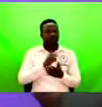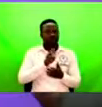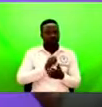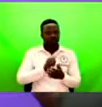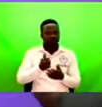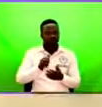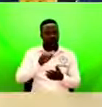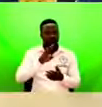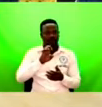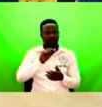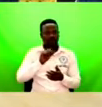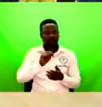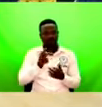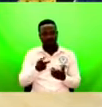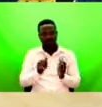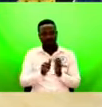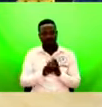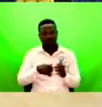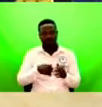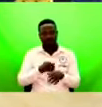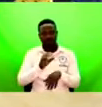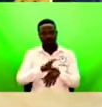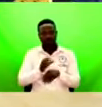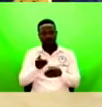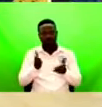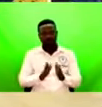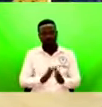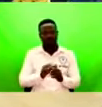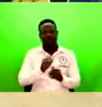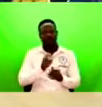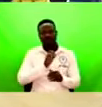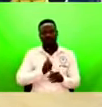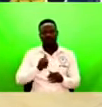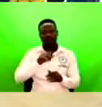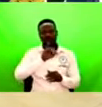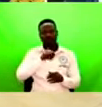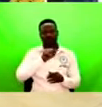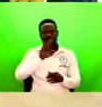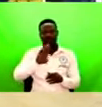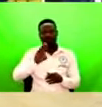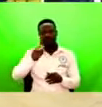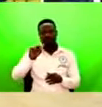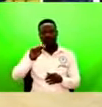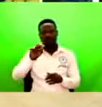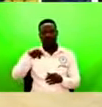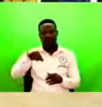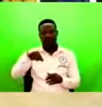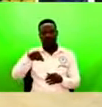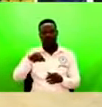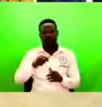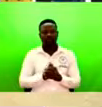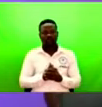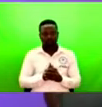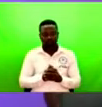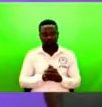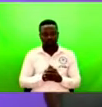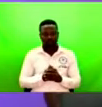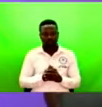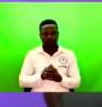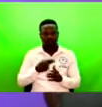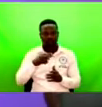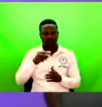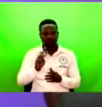Asare, representing Chaplaincy, Elder J.B. Damkwa, Mrs. Abigail Ofei Bedu, representing Ham,